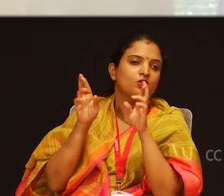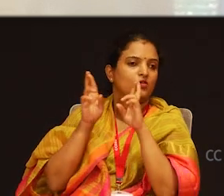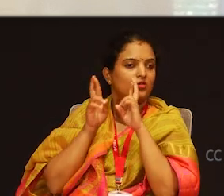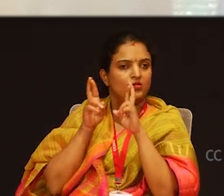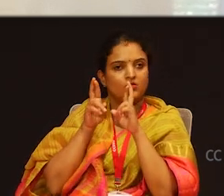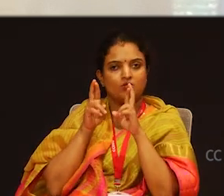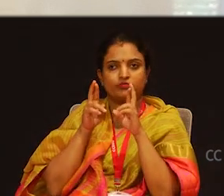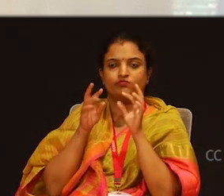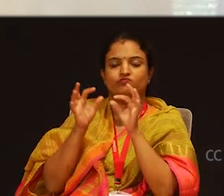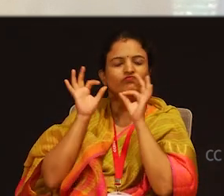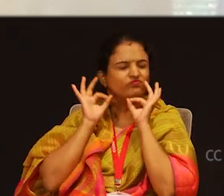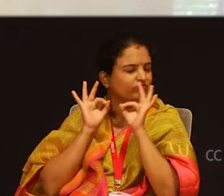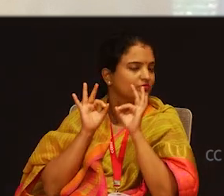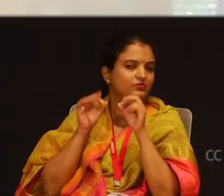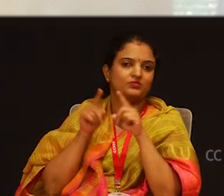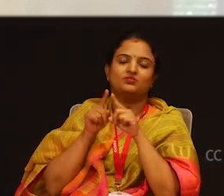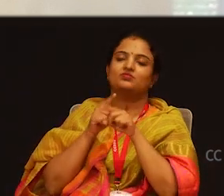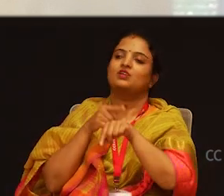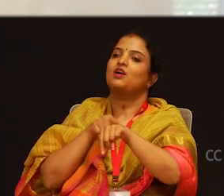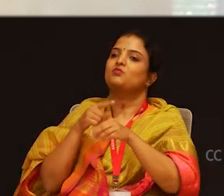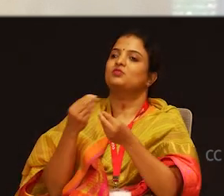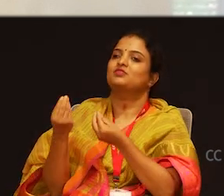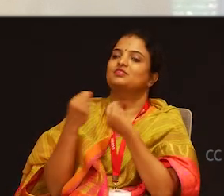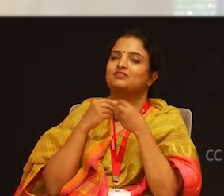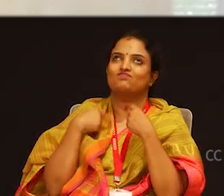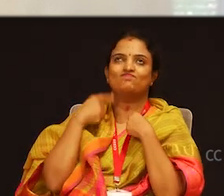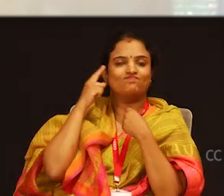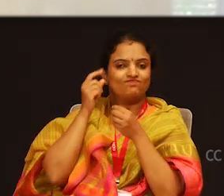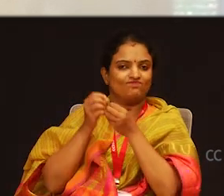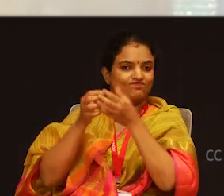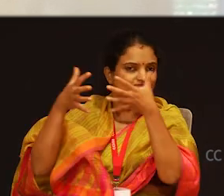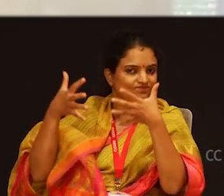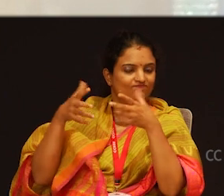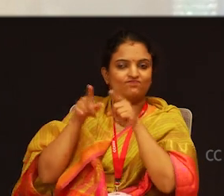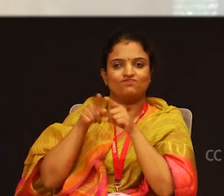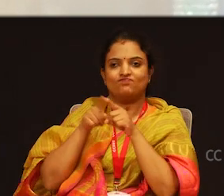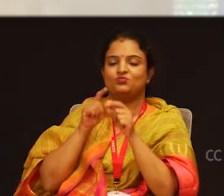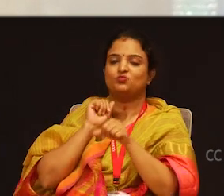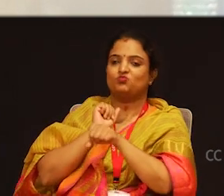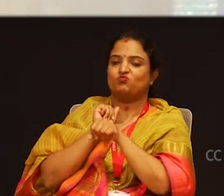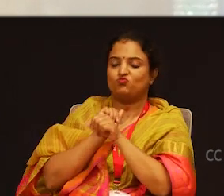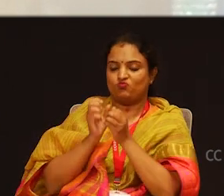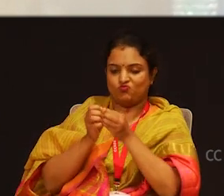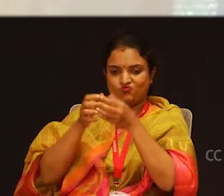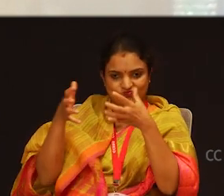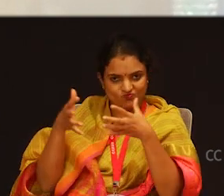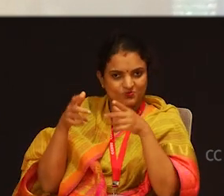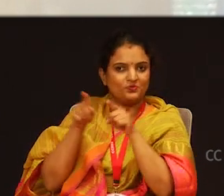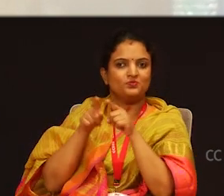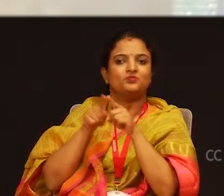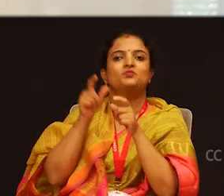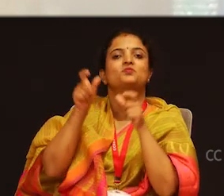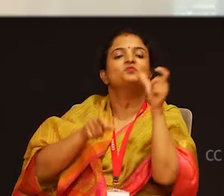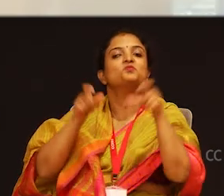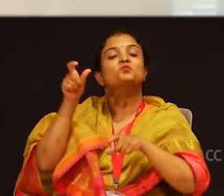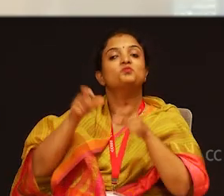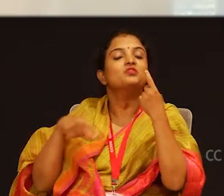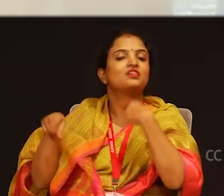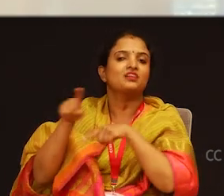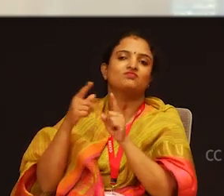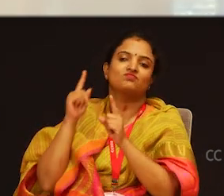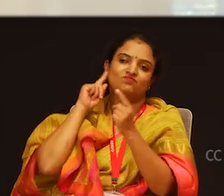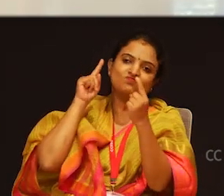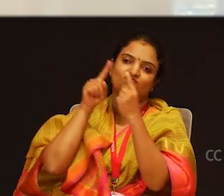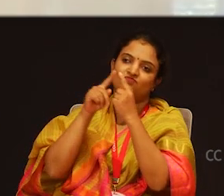will have a wonderful opportunity to expand the potential of our abilities to help people to